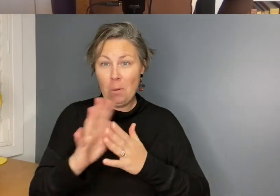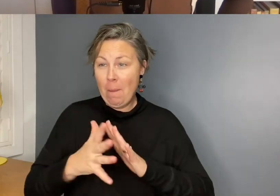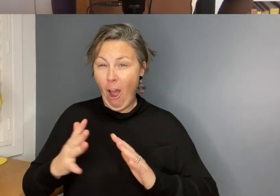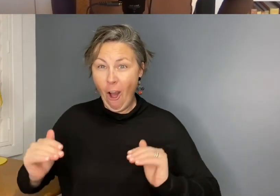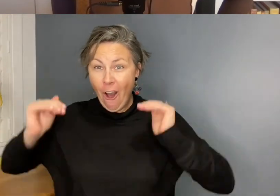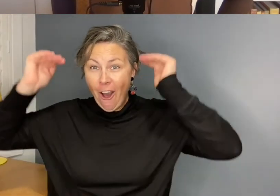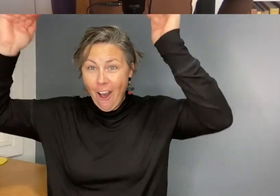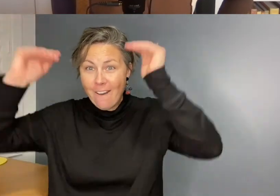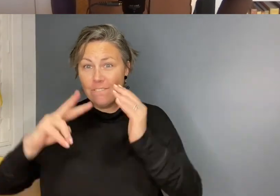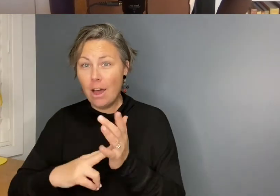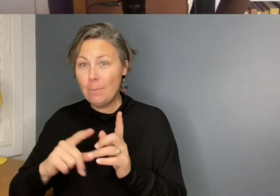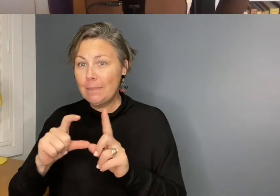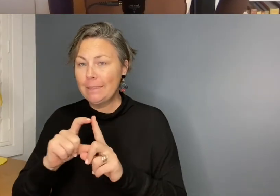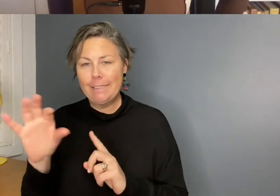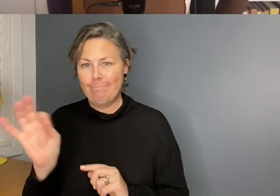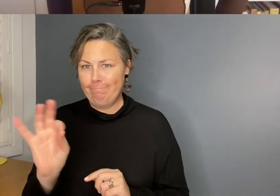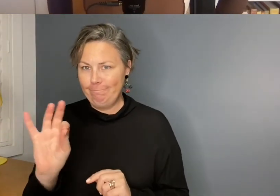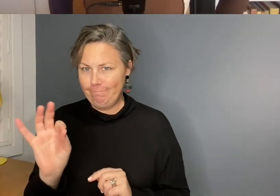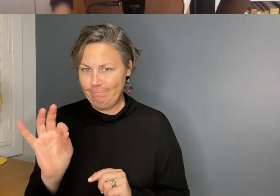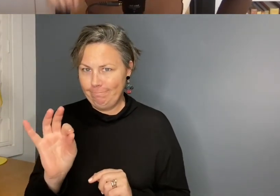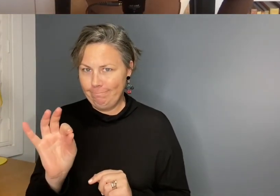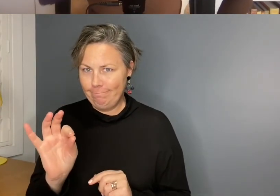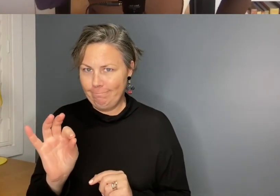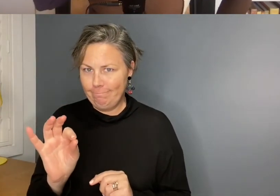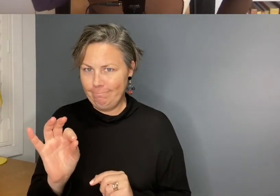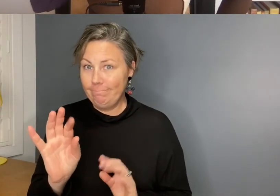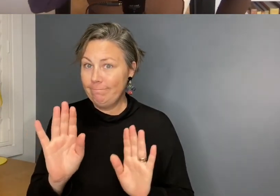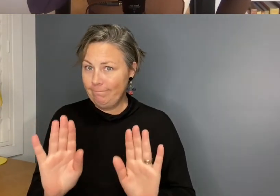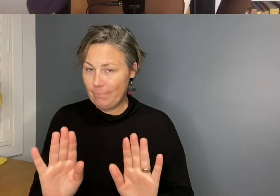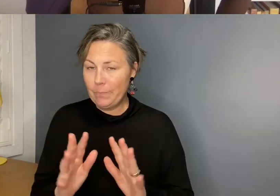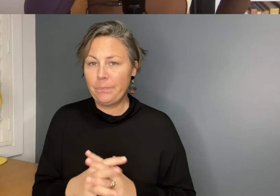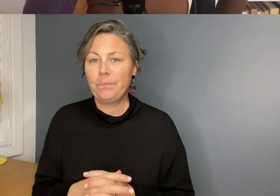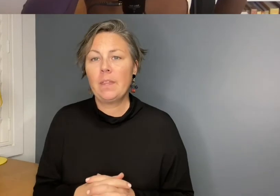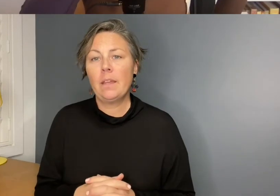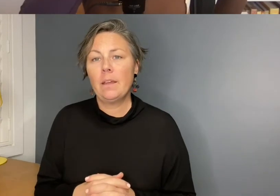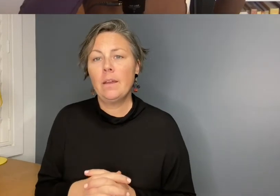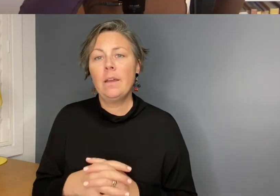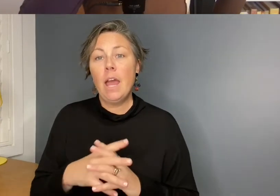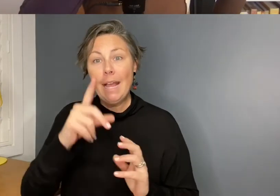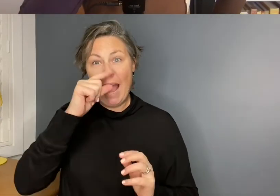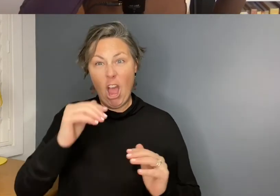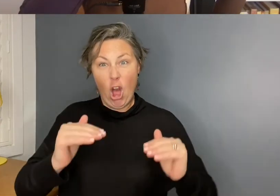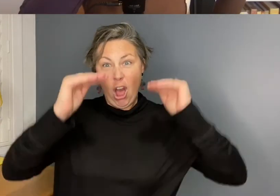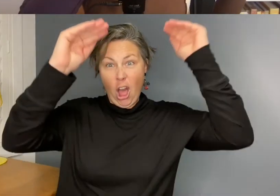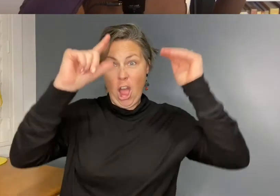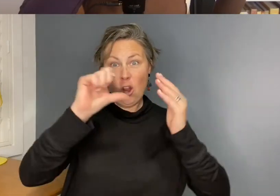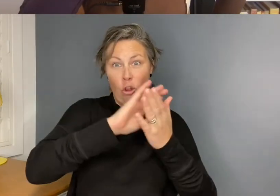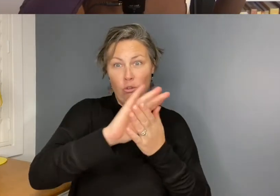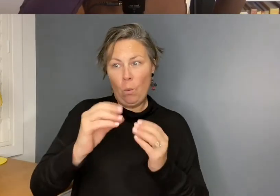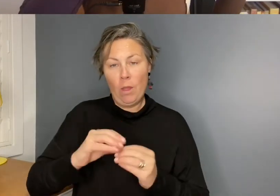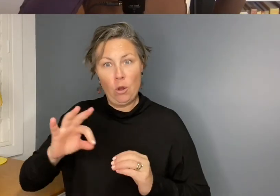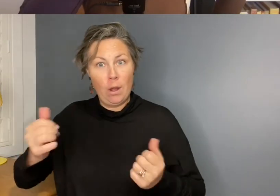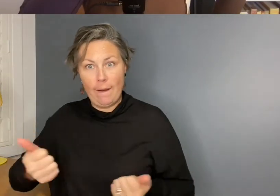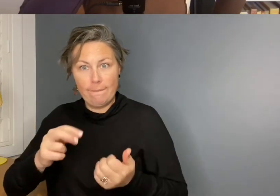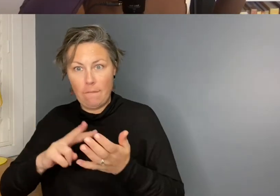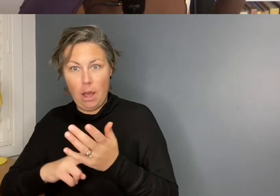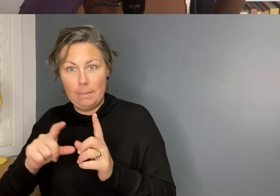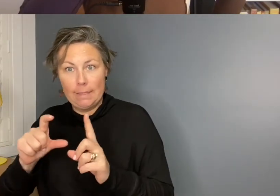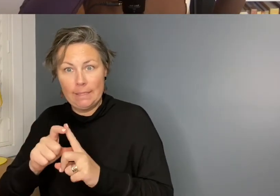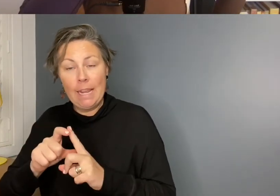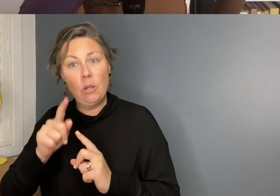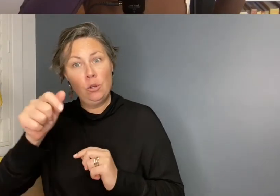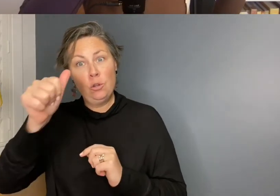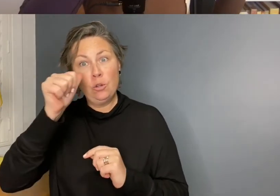too high a level of vitamin D. But the other factor when it comes to vitamin D production is sunshine. I